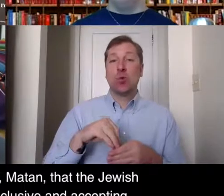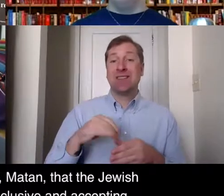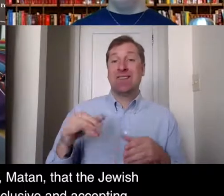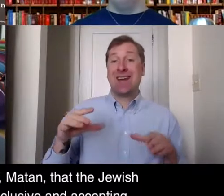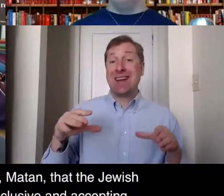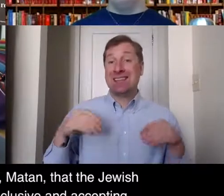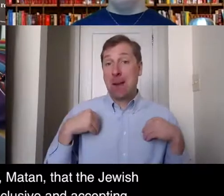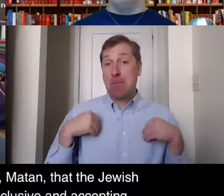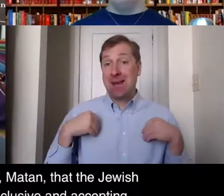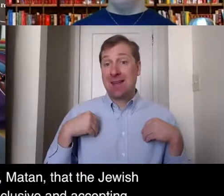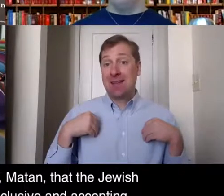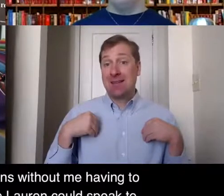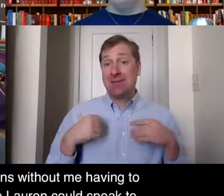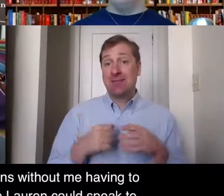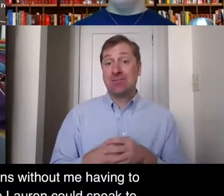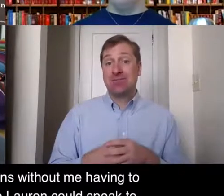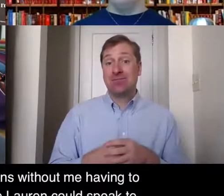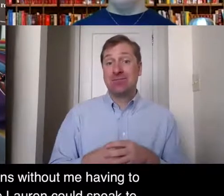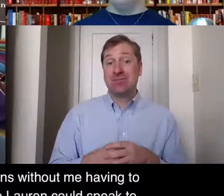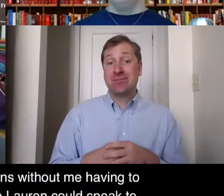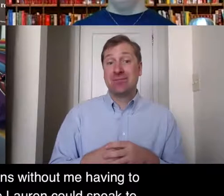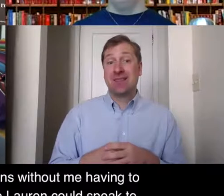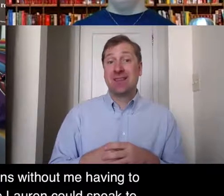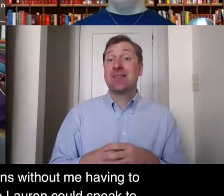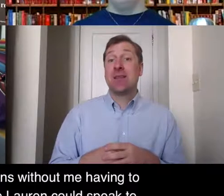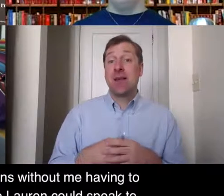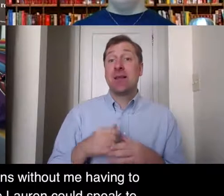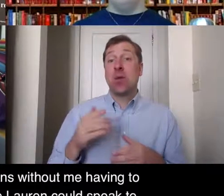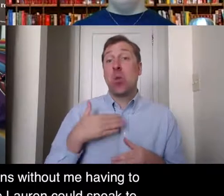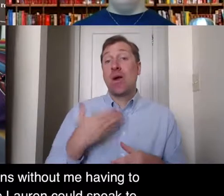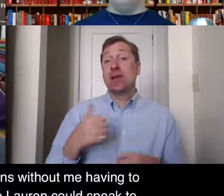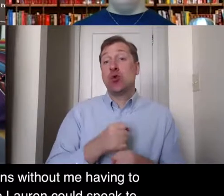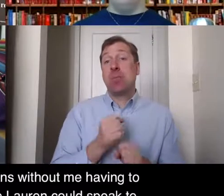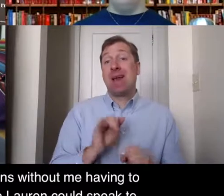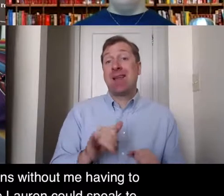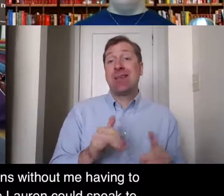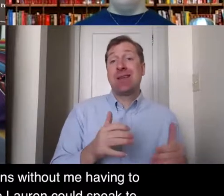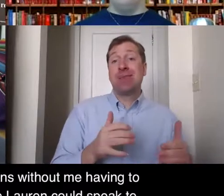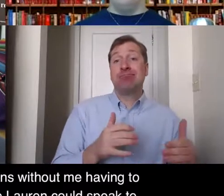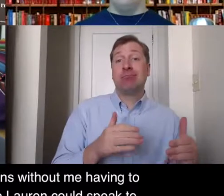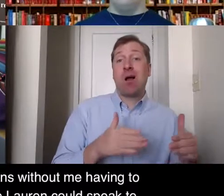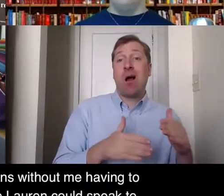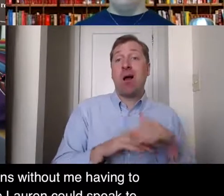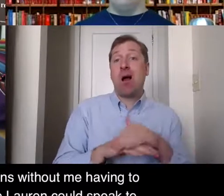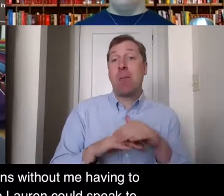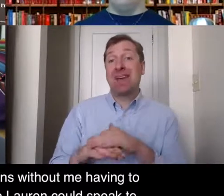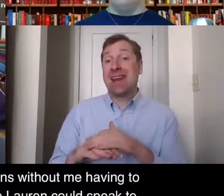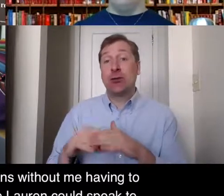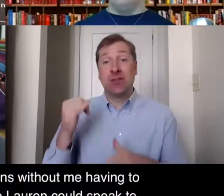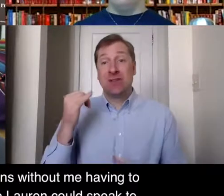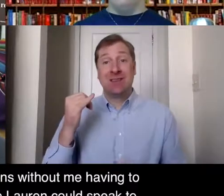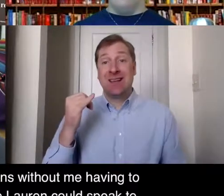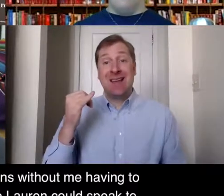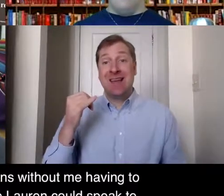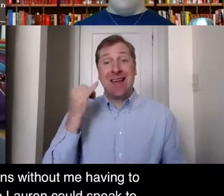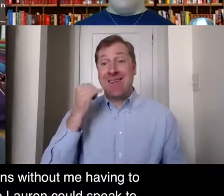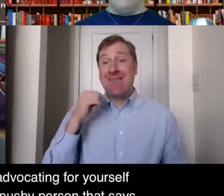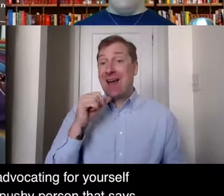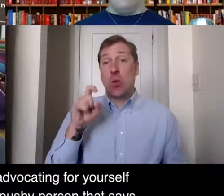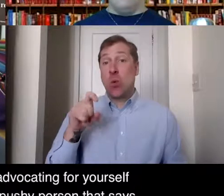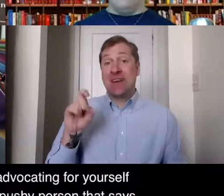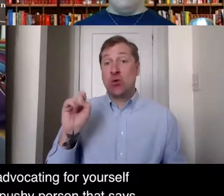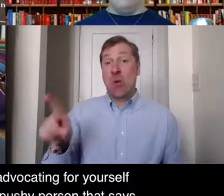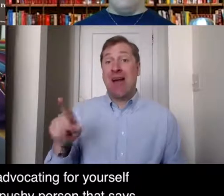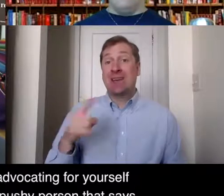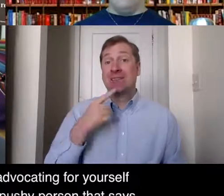accepting makes accommodations without me having to ask. Because I'm sure Lauren could speak to